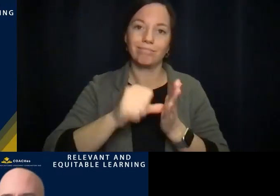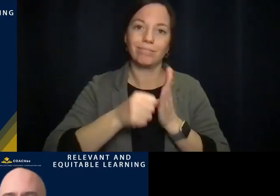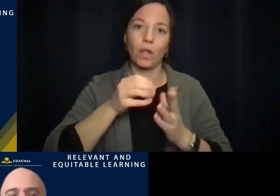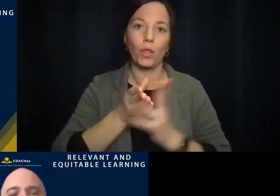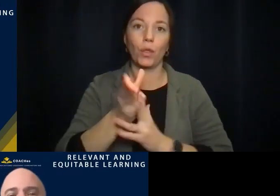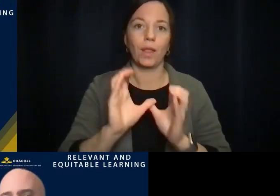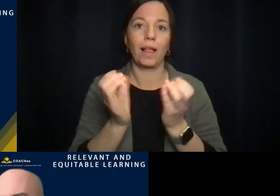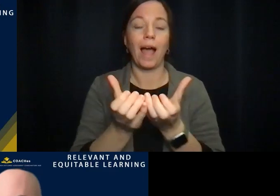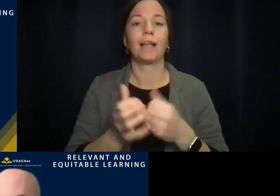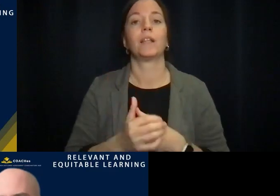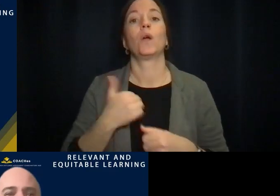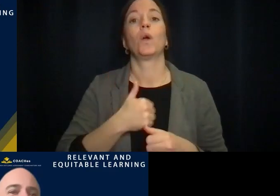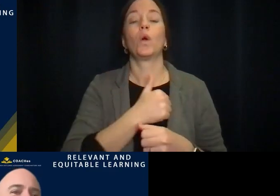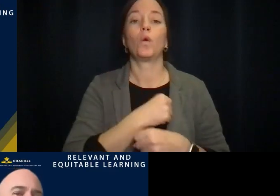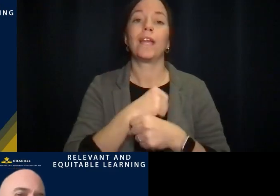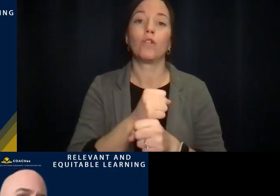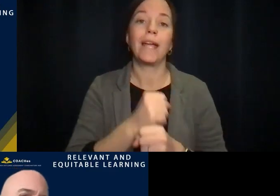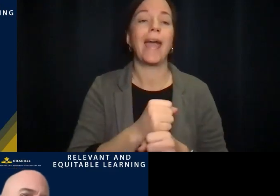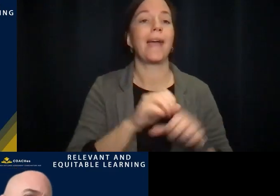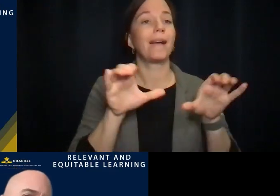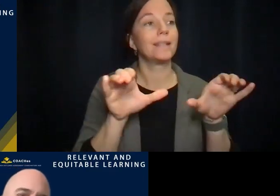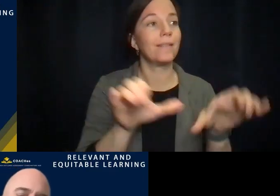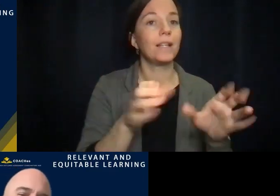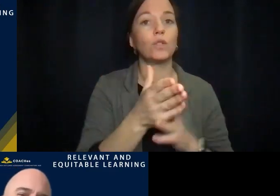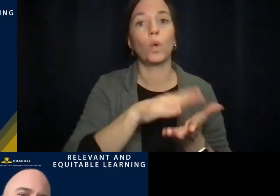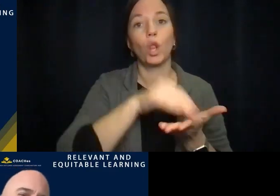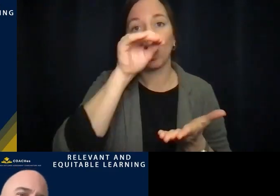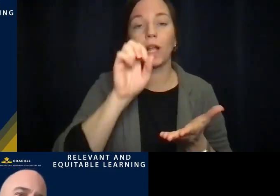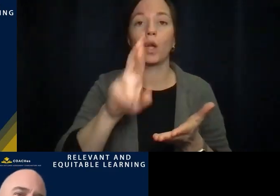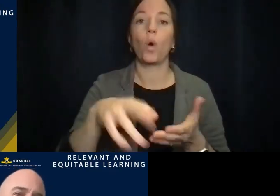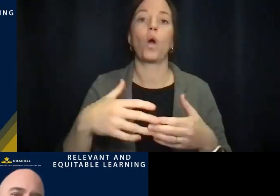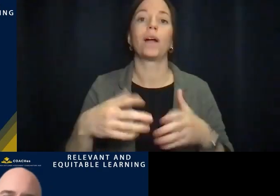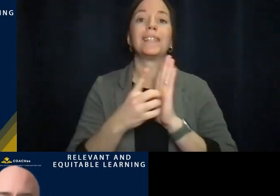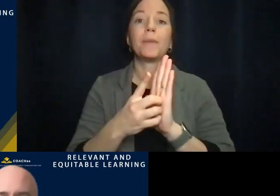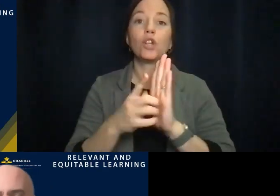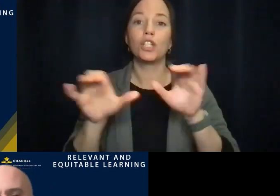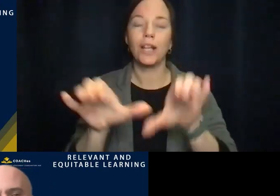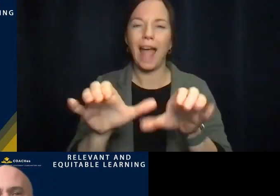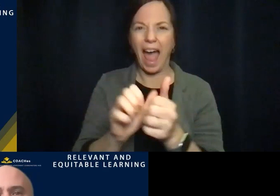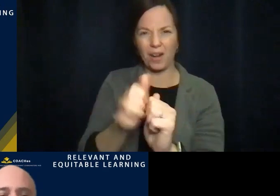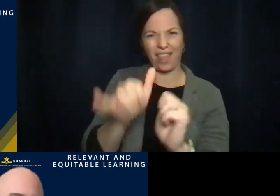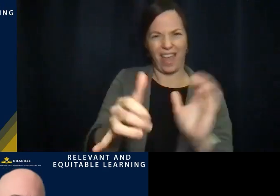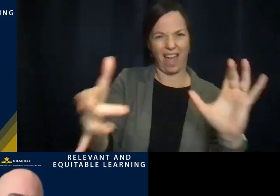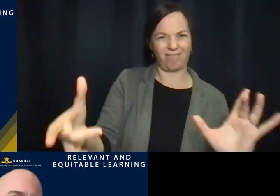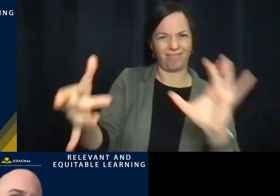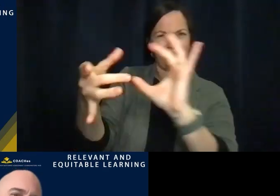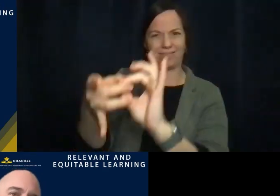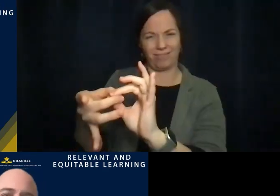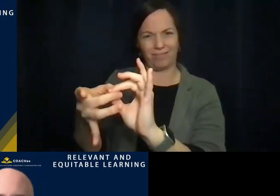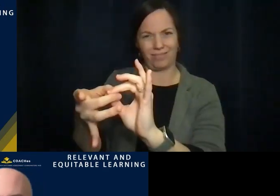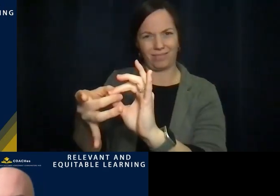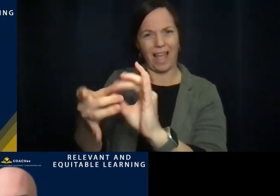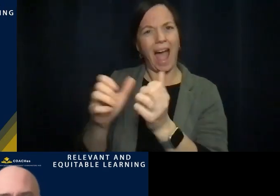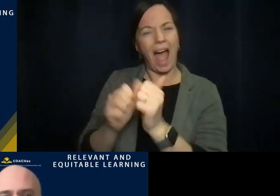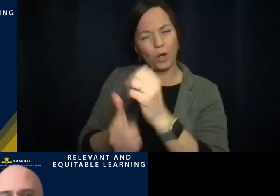we create activities, learning activities, or even demonstration activities, how does that tie back to really building upon that skill